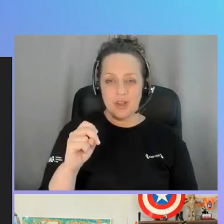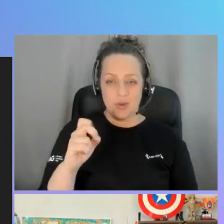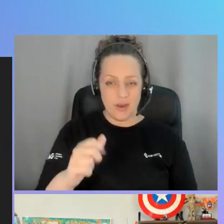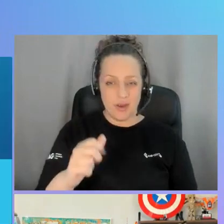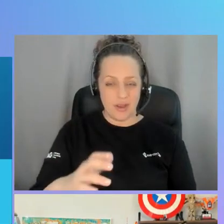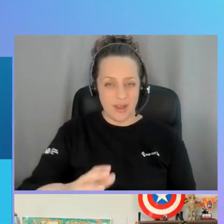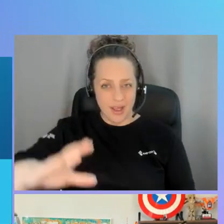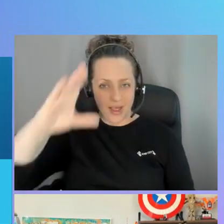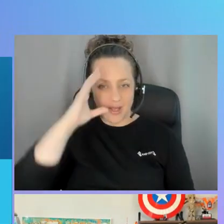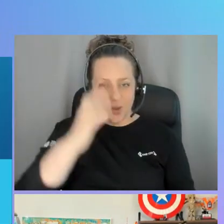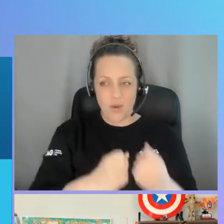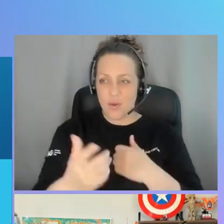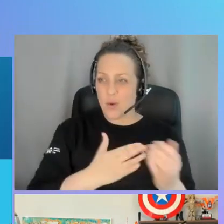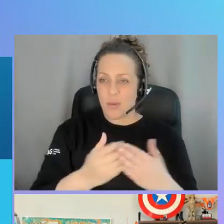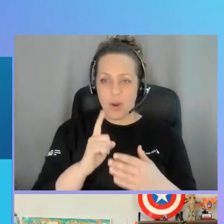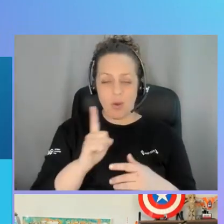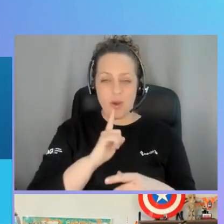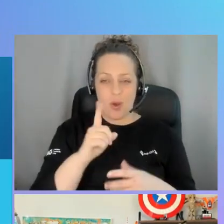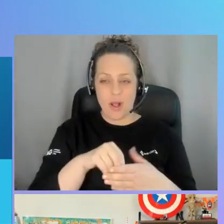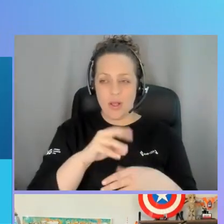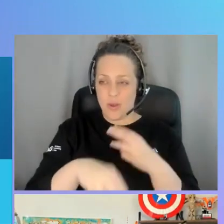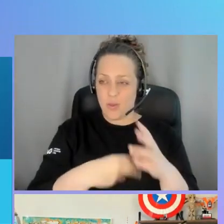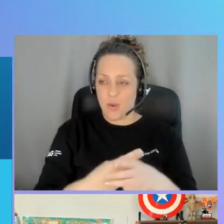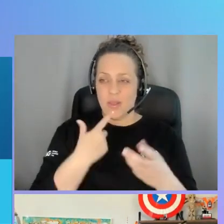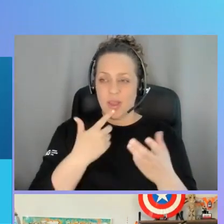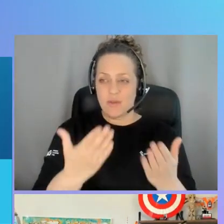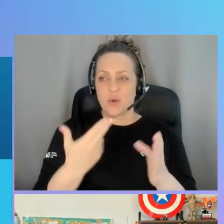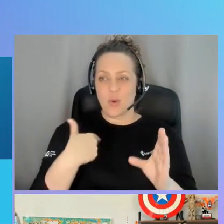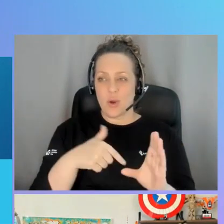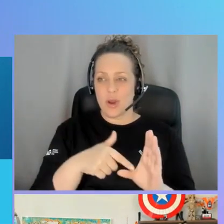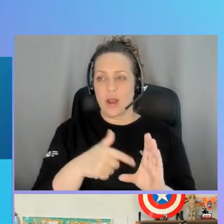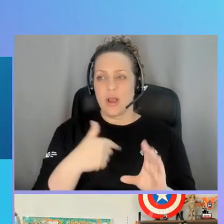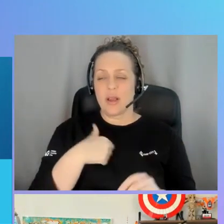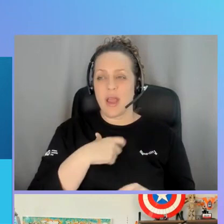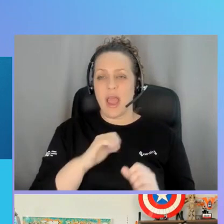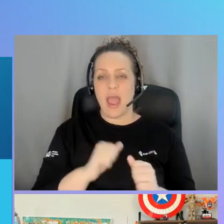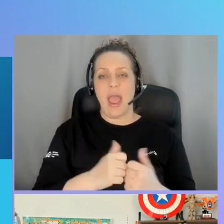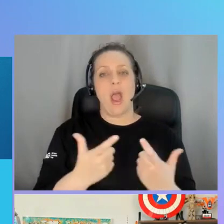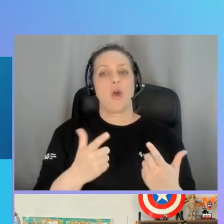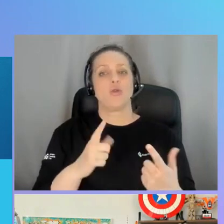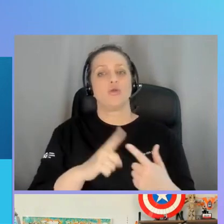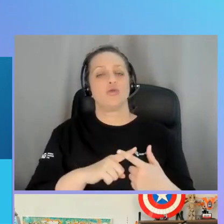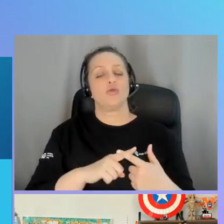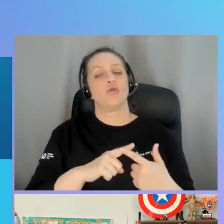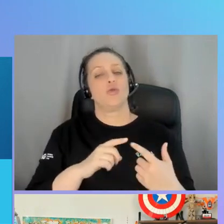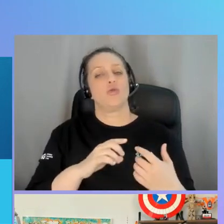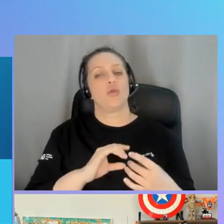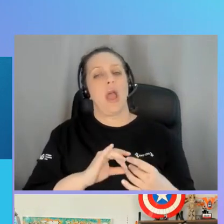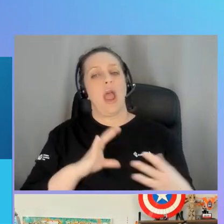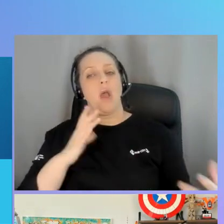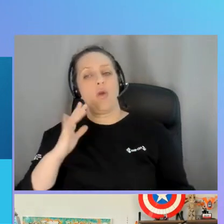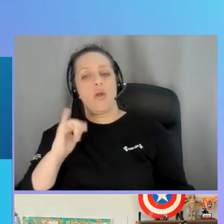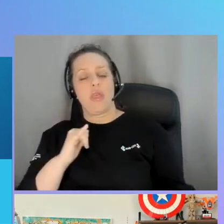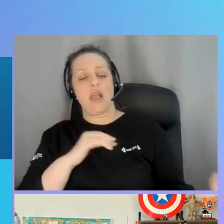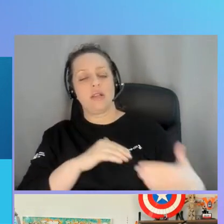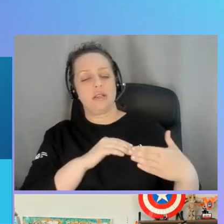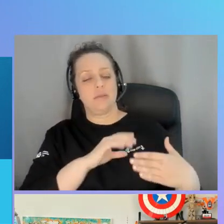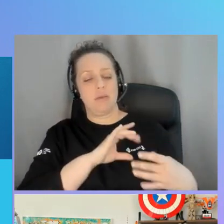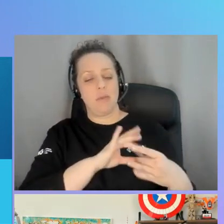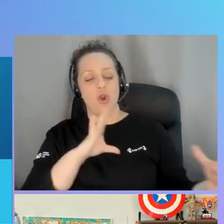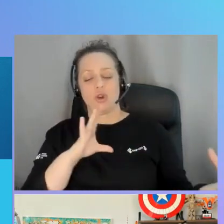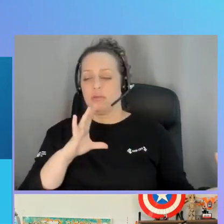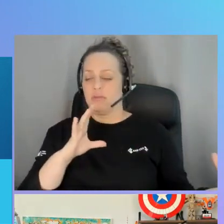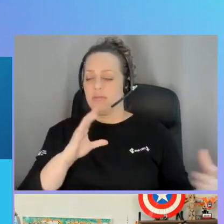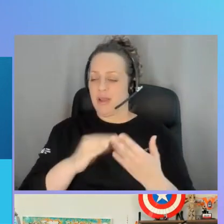Good day, everyone. No matter where you are in the world, thank you for joining us today's session on how to outgrow your accessibility partner. As Andrea mentioned, my name is